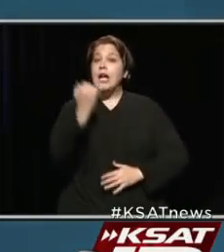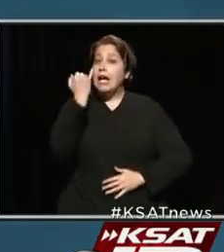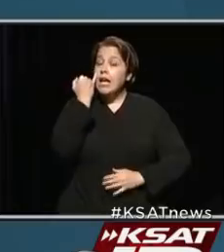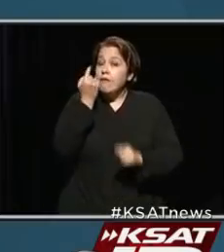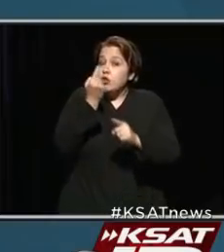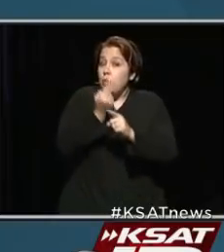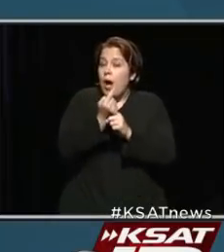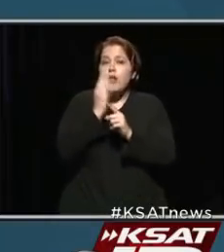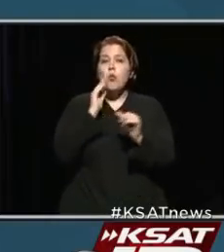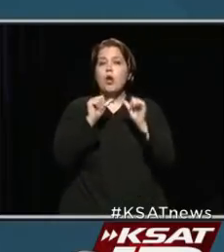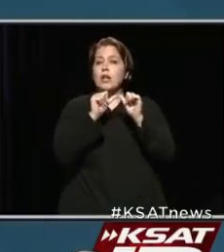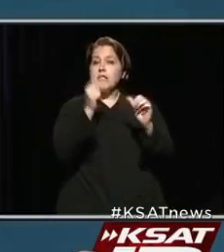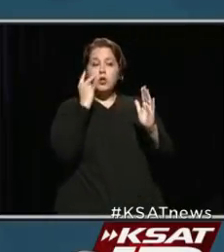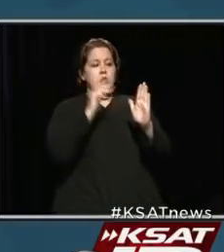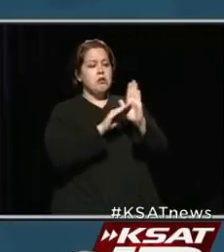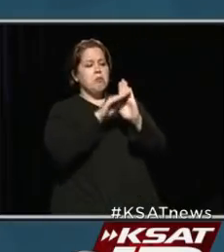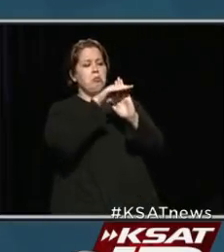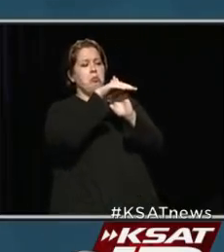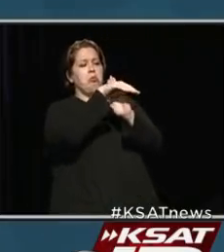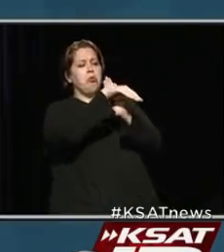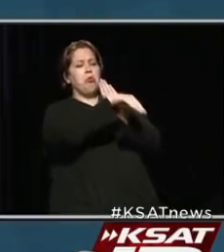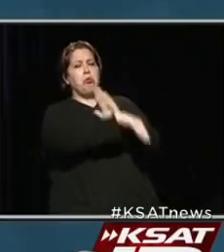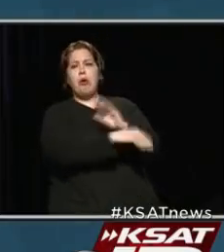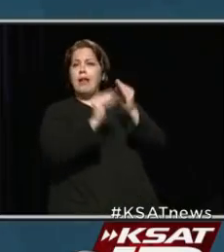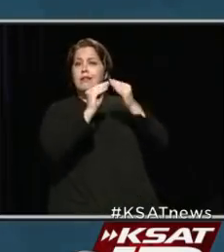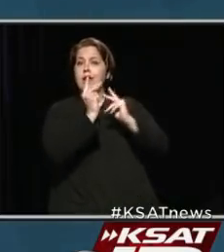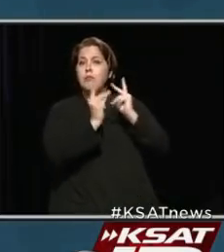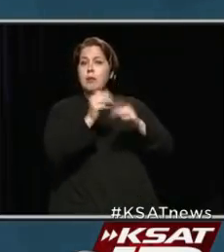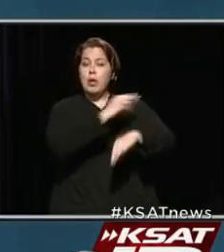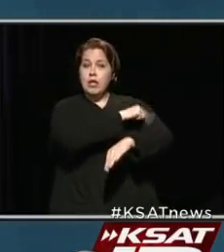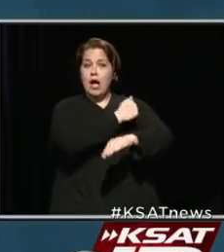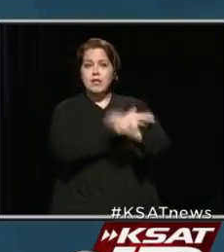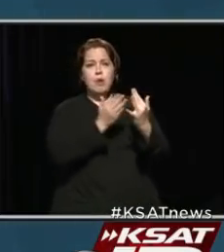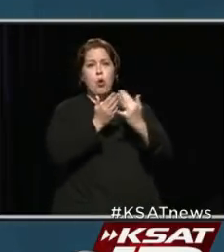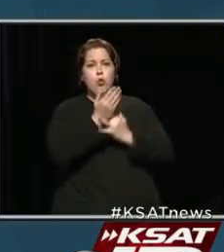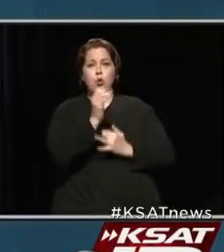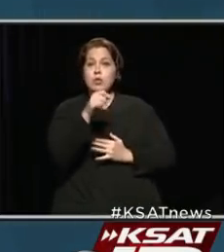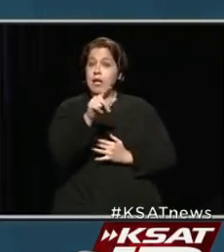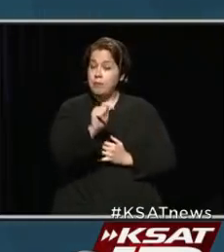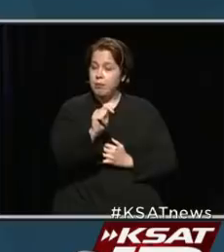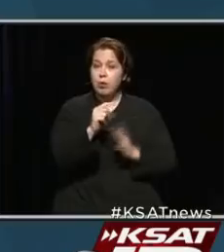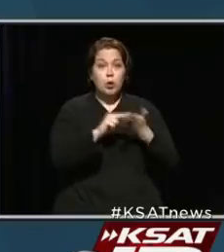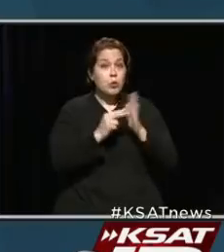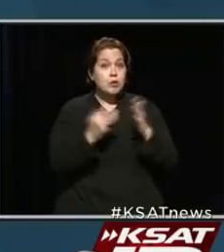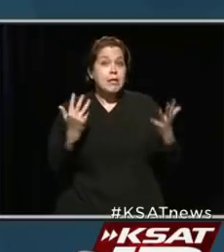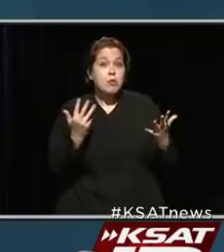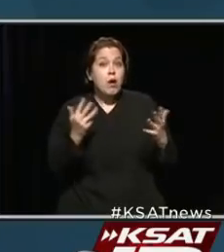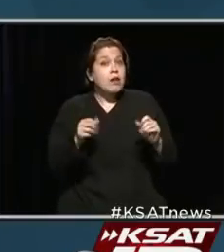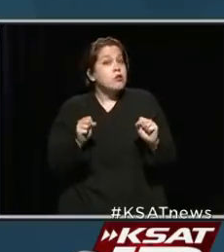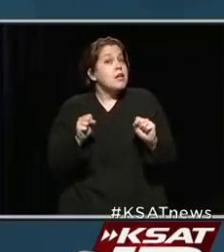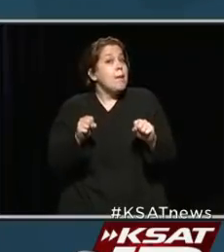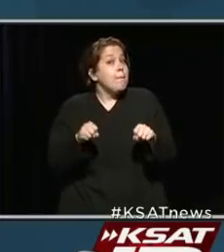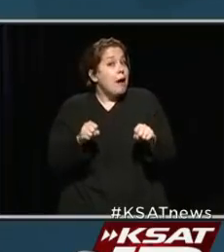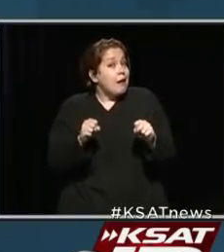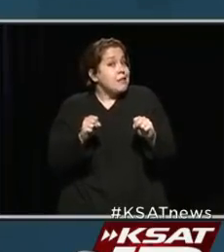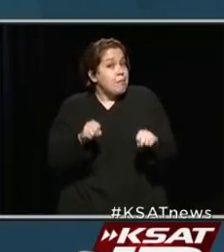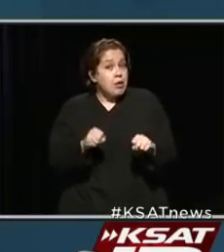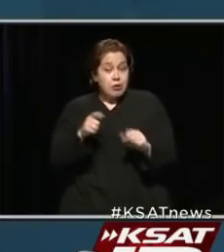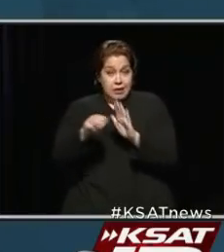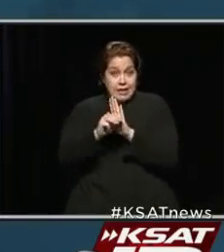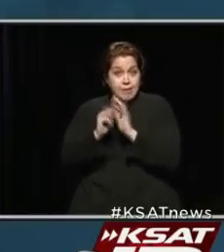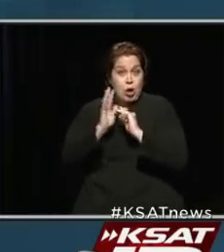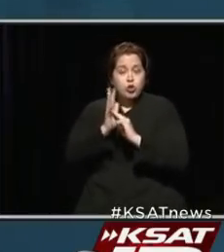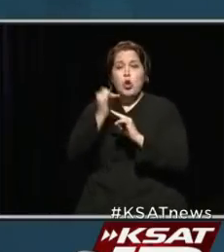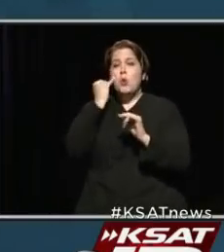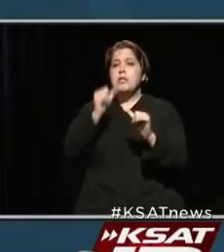we'll continue to see a decline in hospitalizations through September. In other words, there is a possibility, according to the model, if we